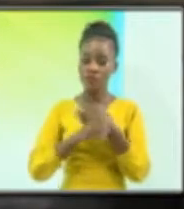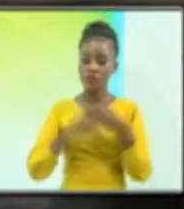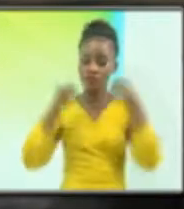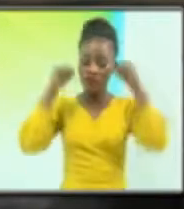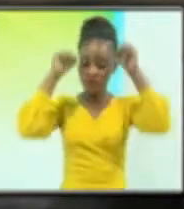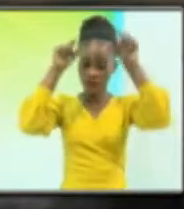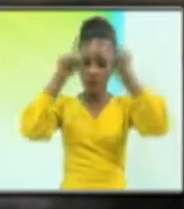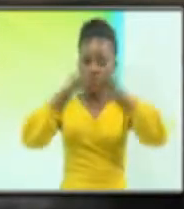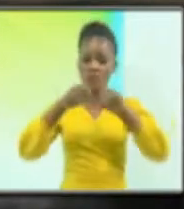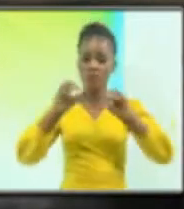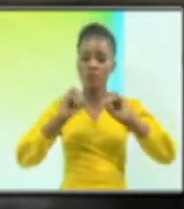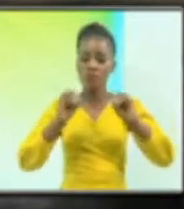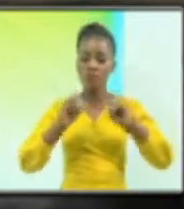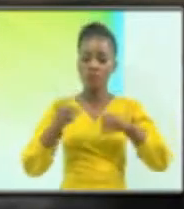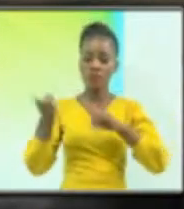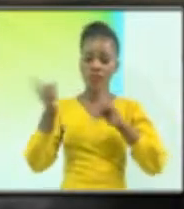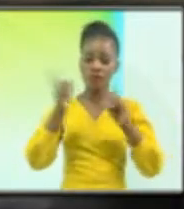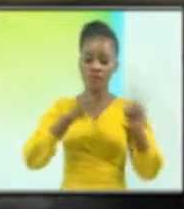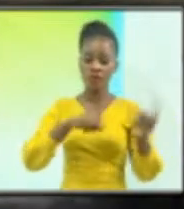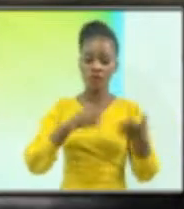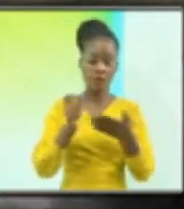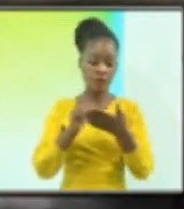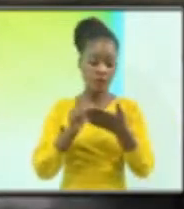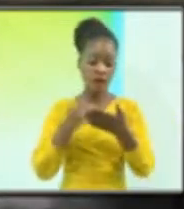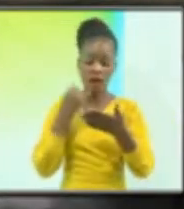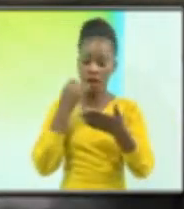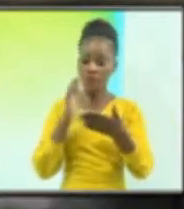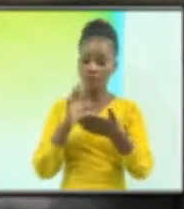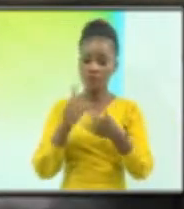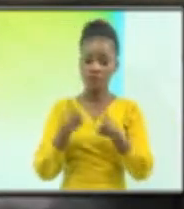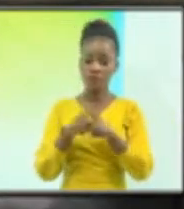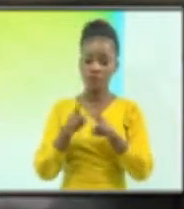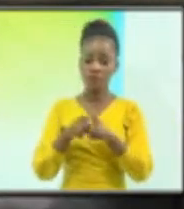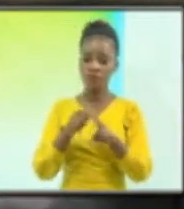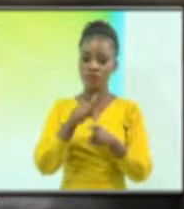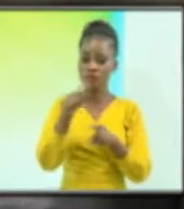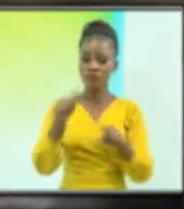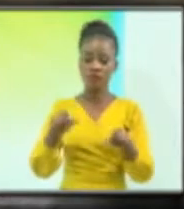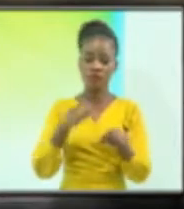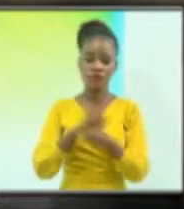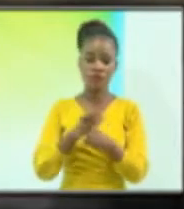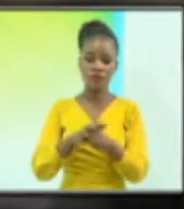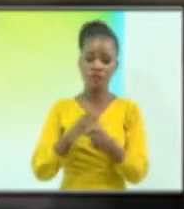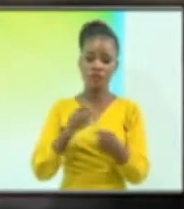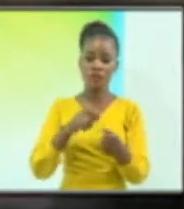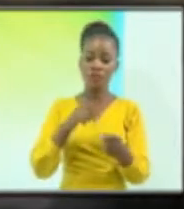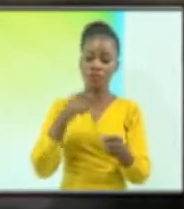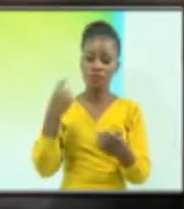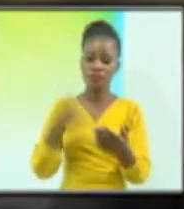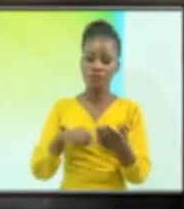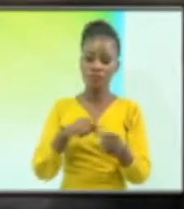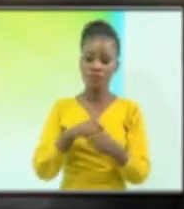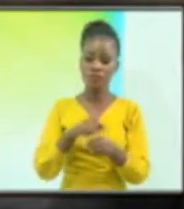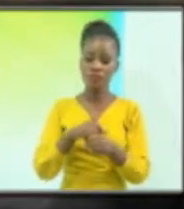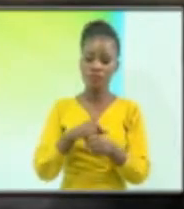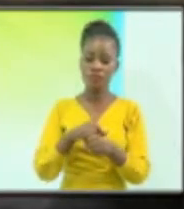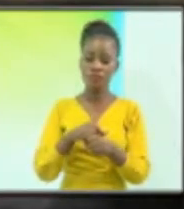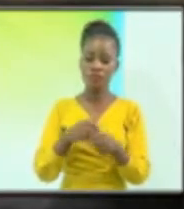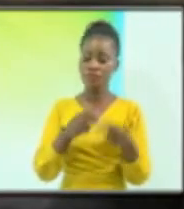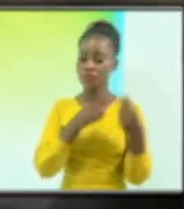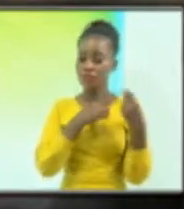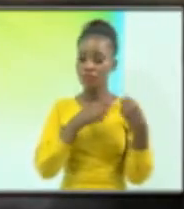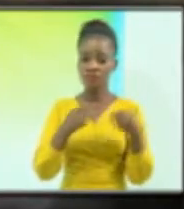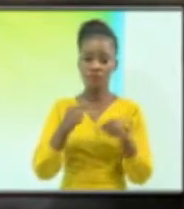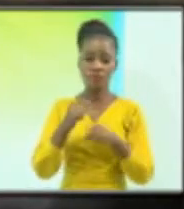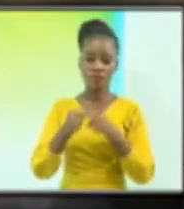not yet registered, like Russia and others, so many. So what we do, we encourage our people